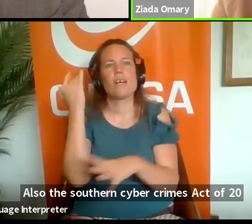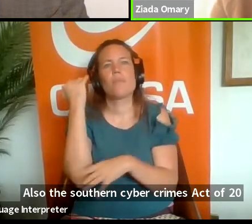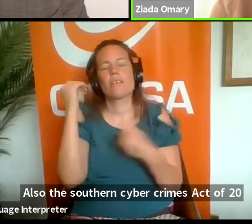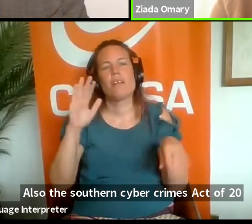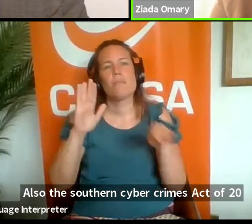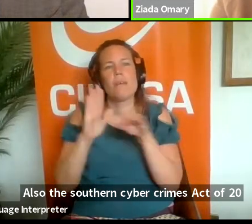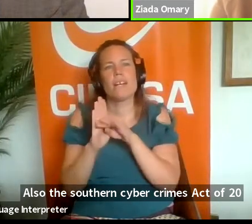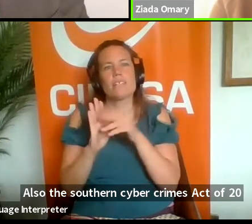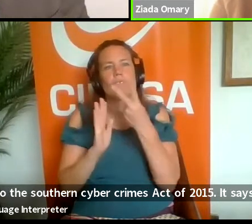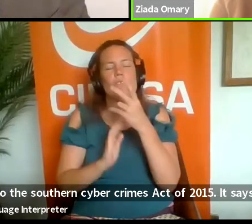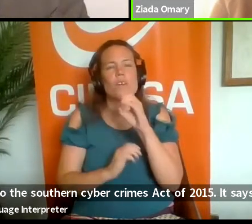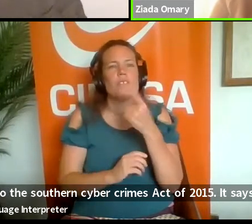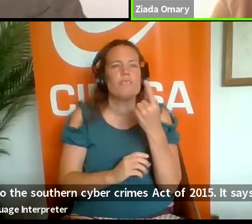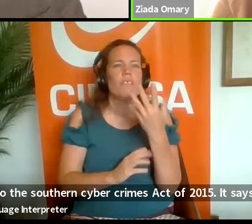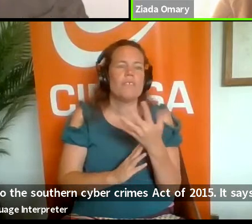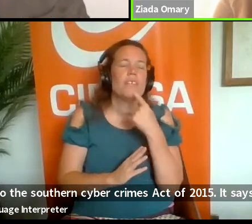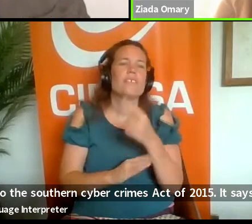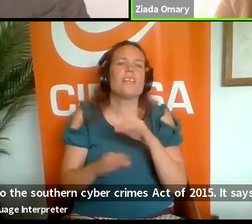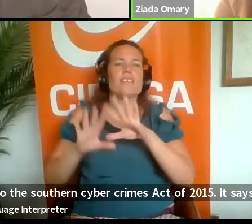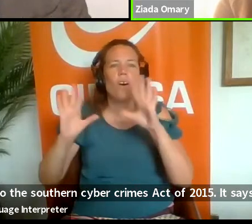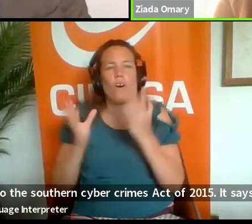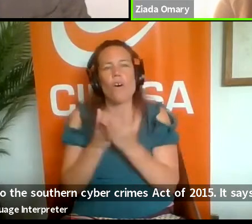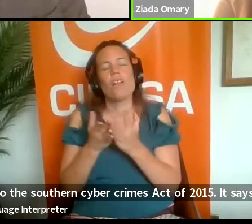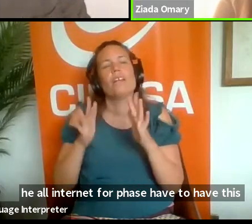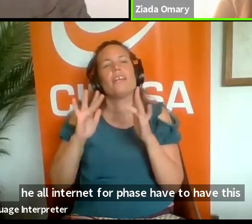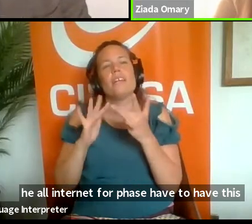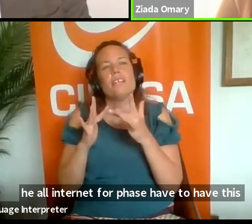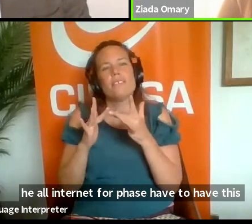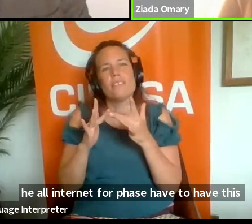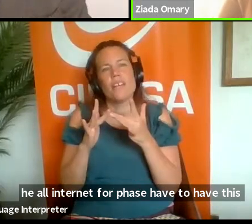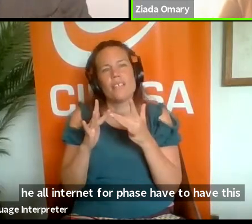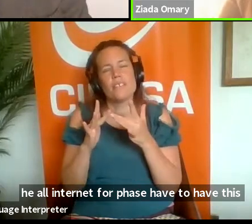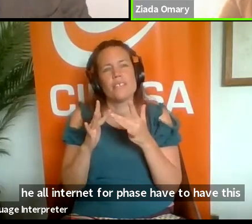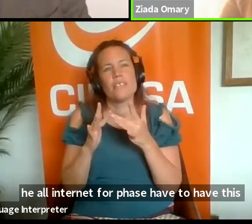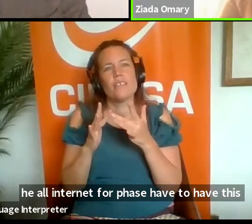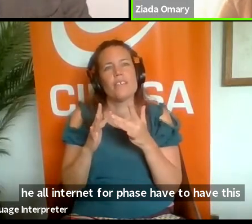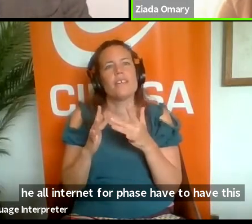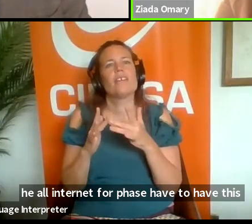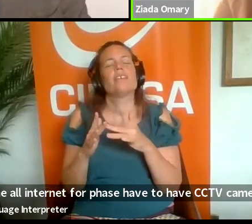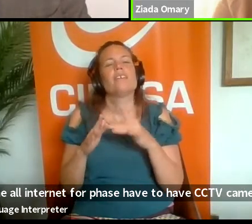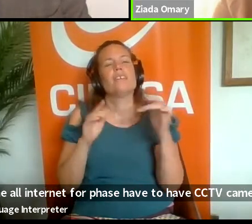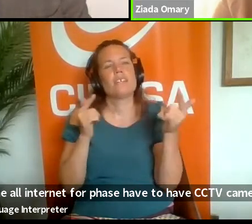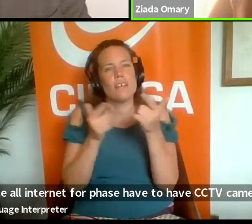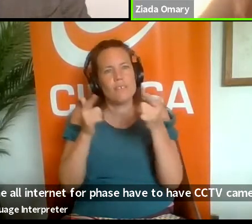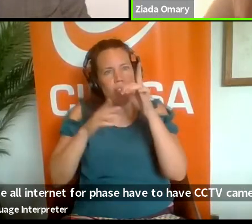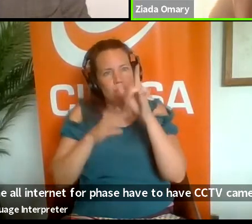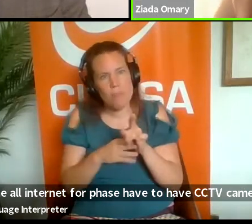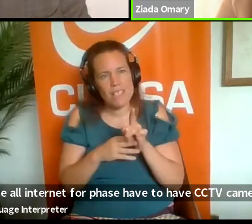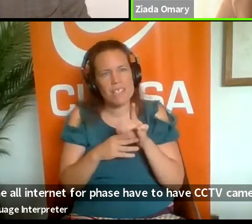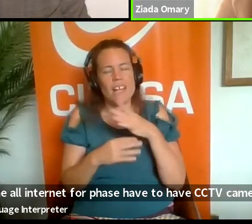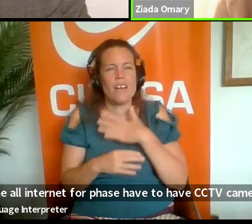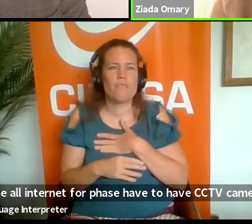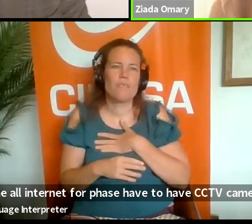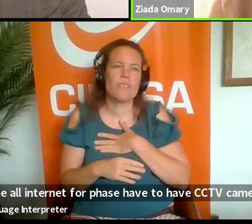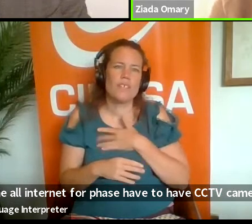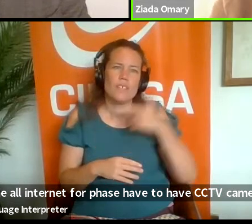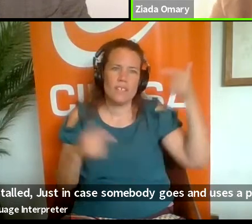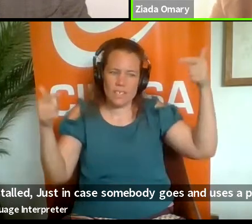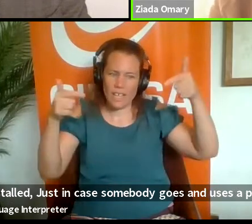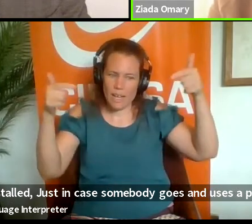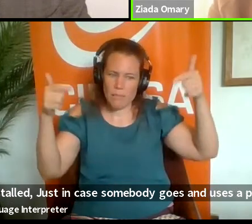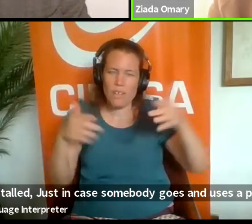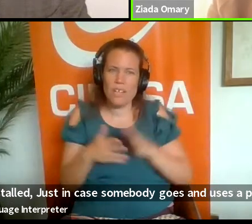that all internet cafes have to have CCTV cameras installed just in case somebody goes and uses a